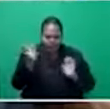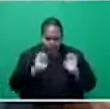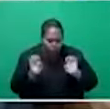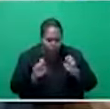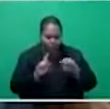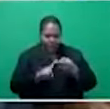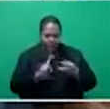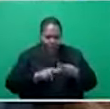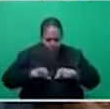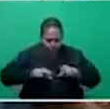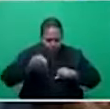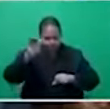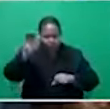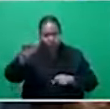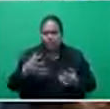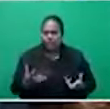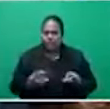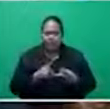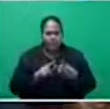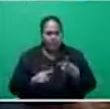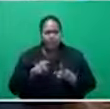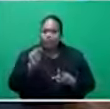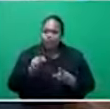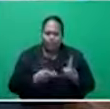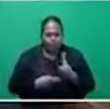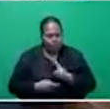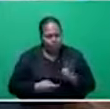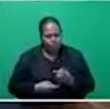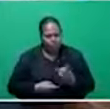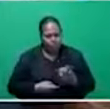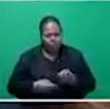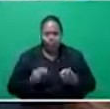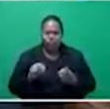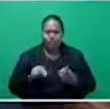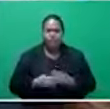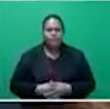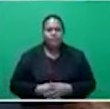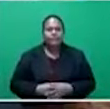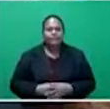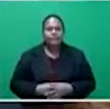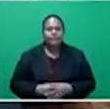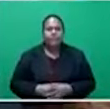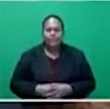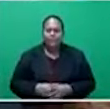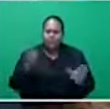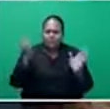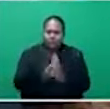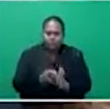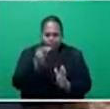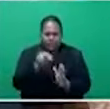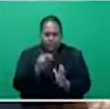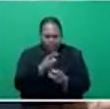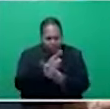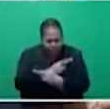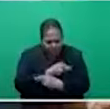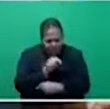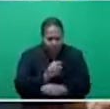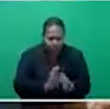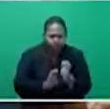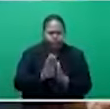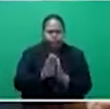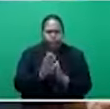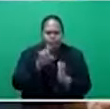for the future. You have to be able to do both. There is an immediate need in respect of this unprecedented rise in